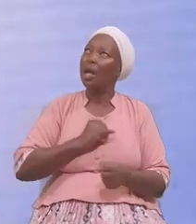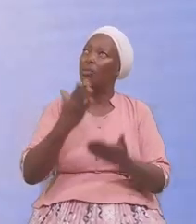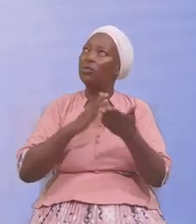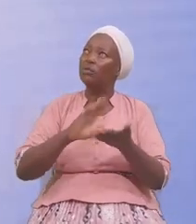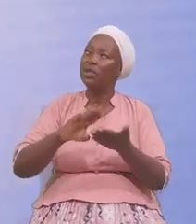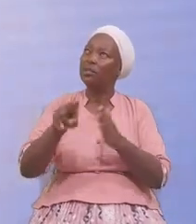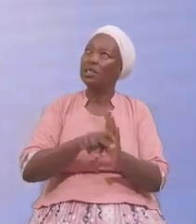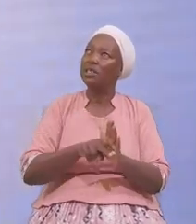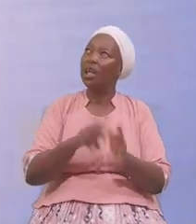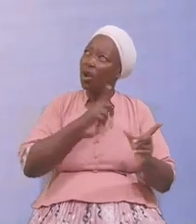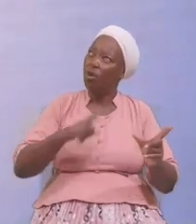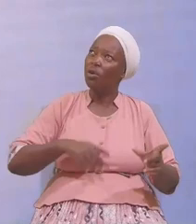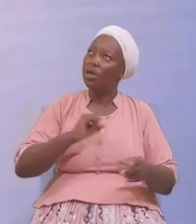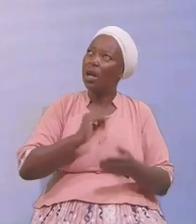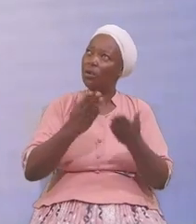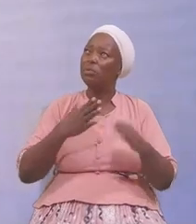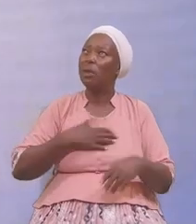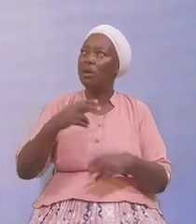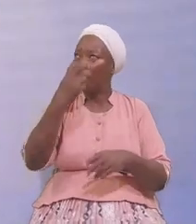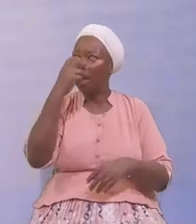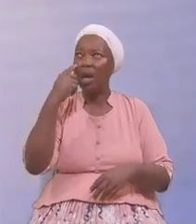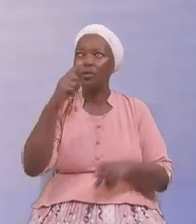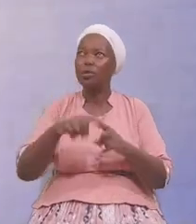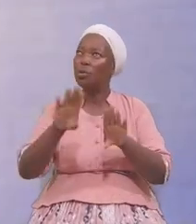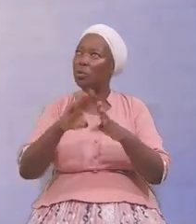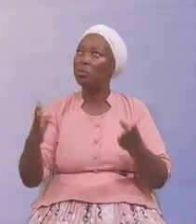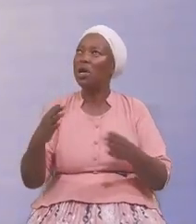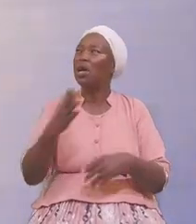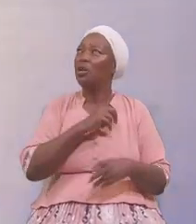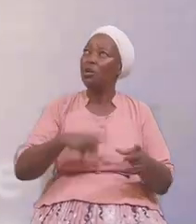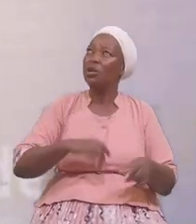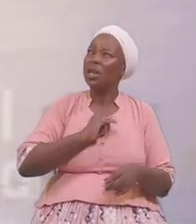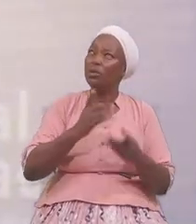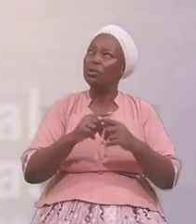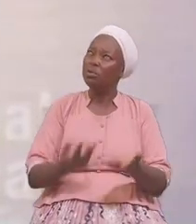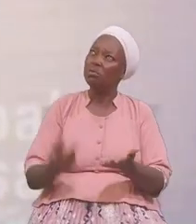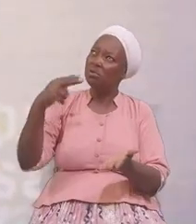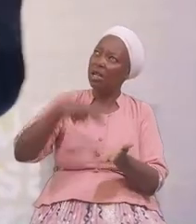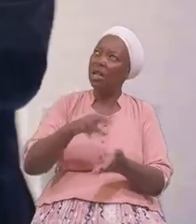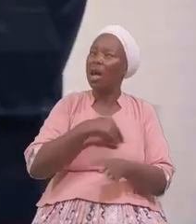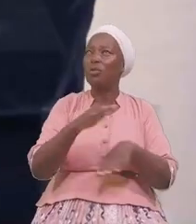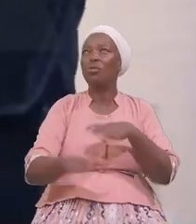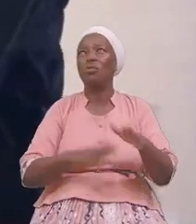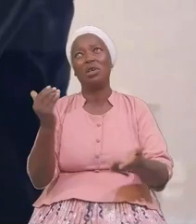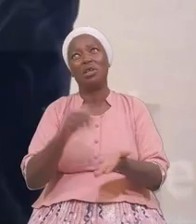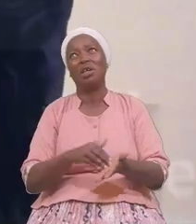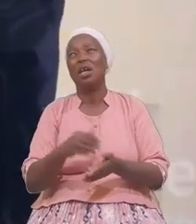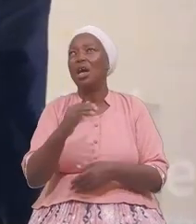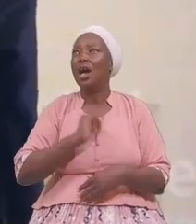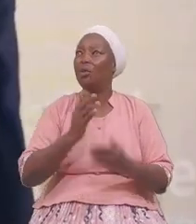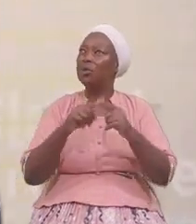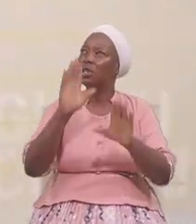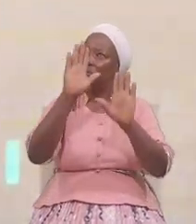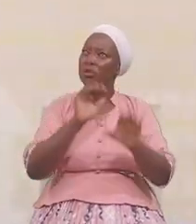forgiveness, I want my blind eyes to open, I want to rise up and walk, I want a